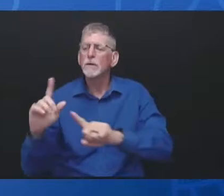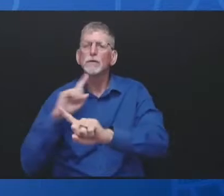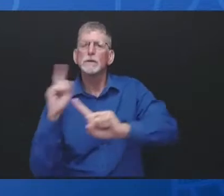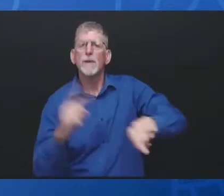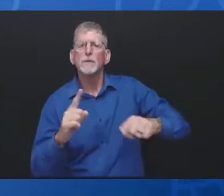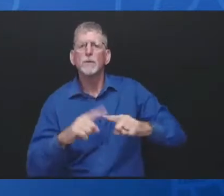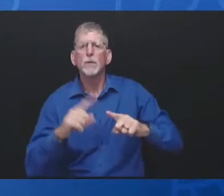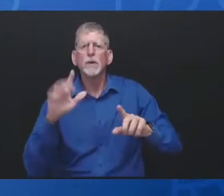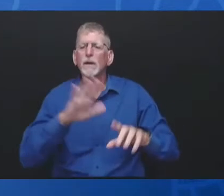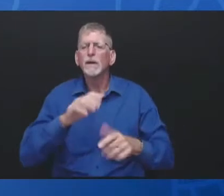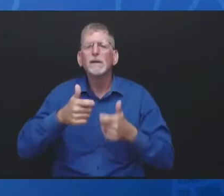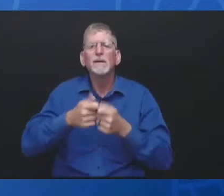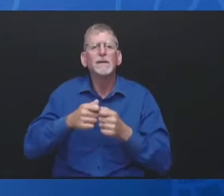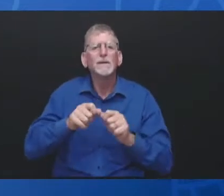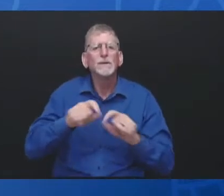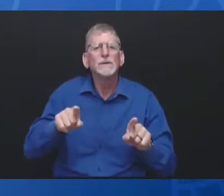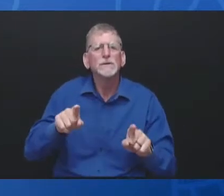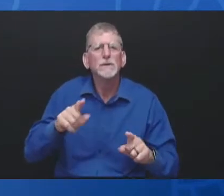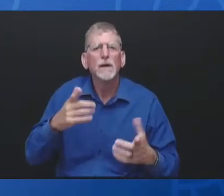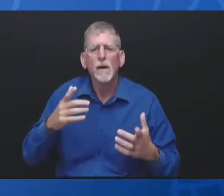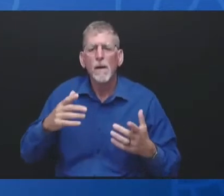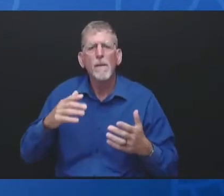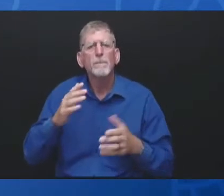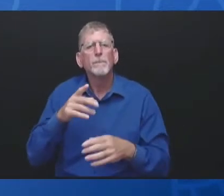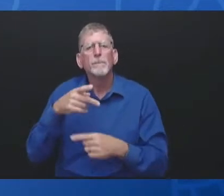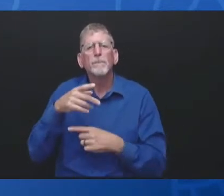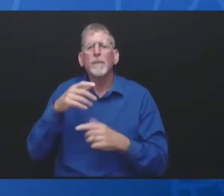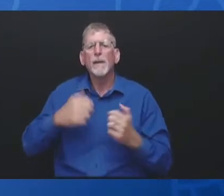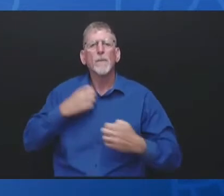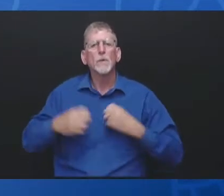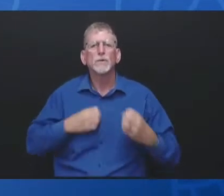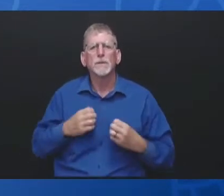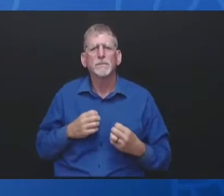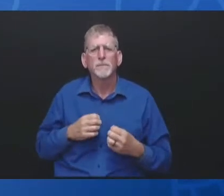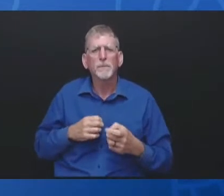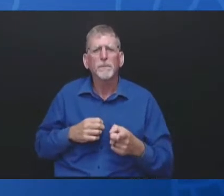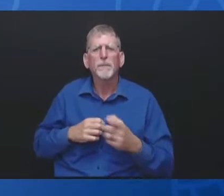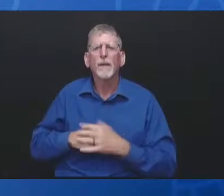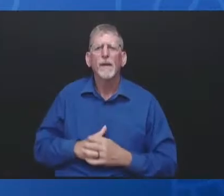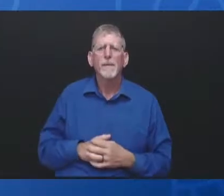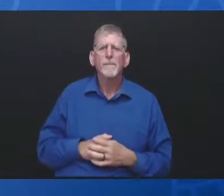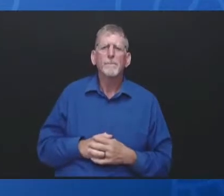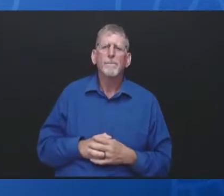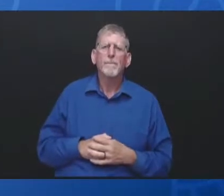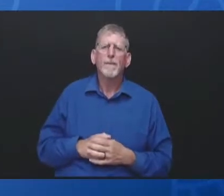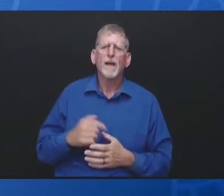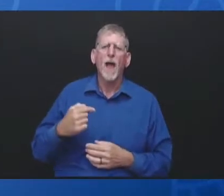Oh, yes. Well, I'm not going to speak about the president's